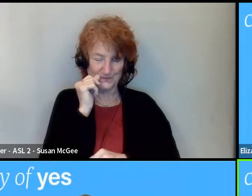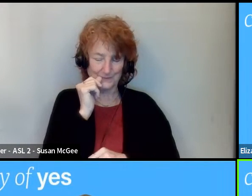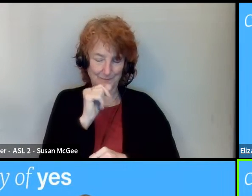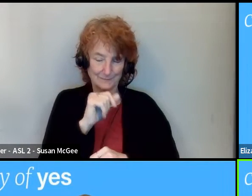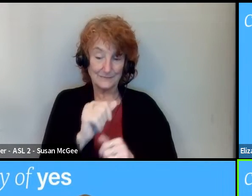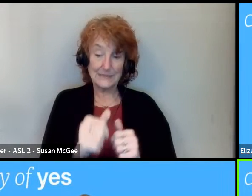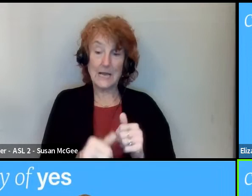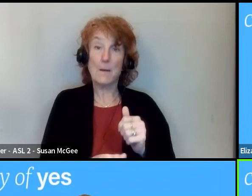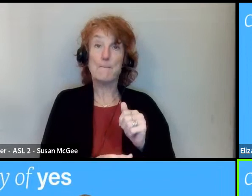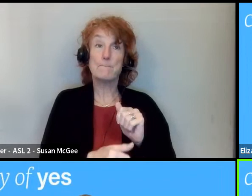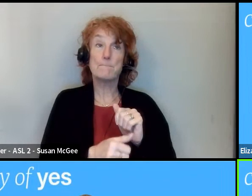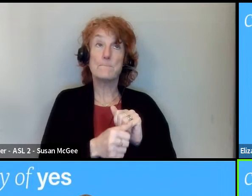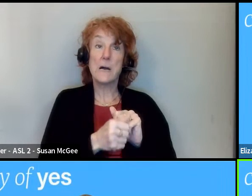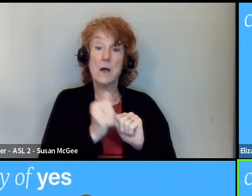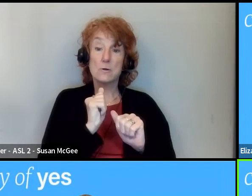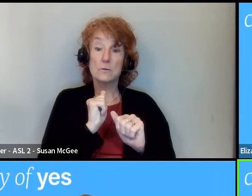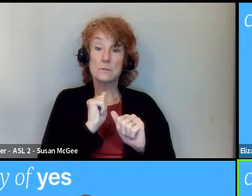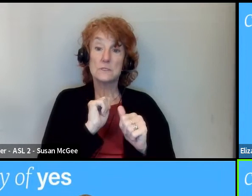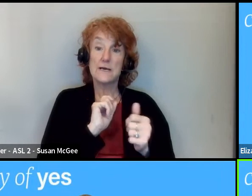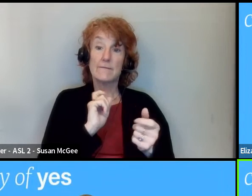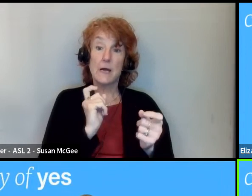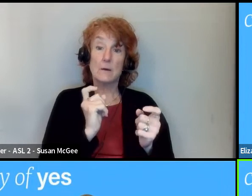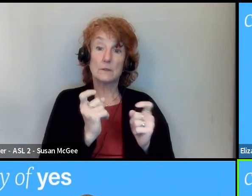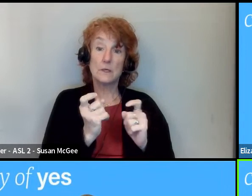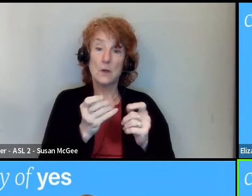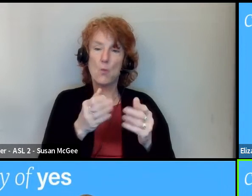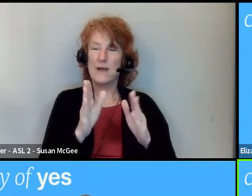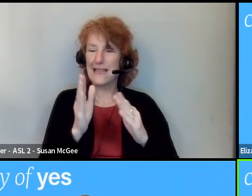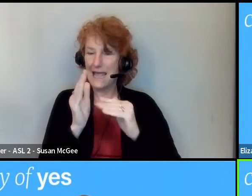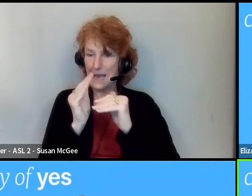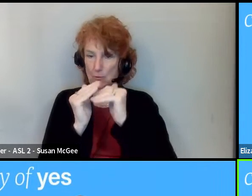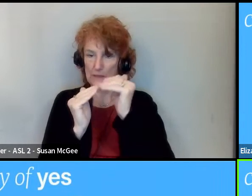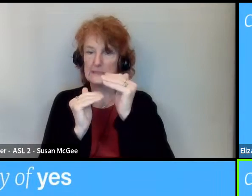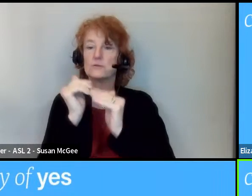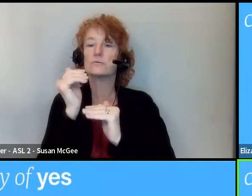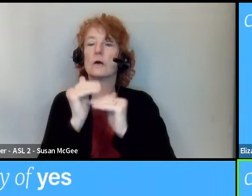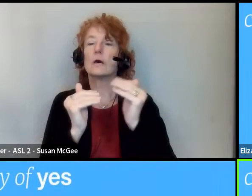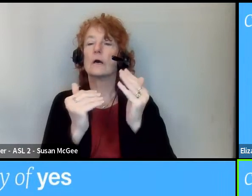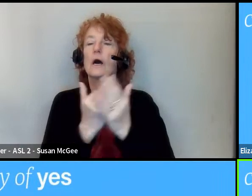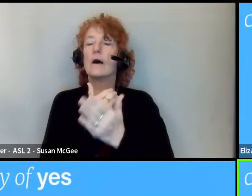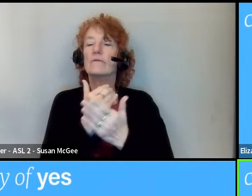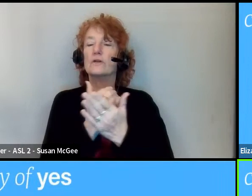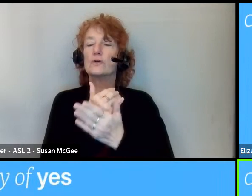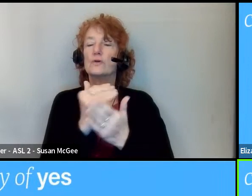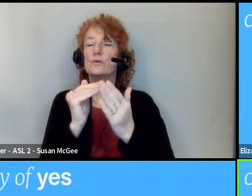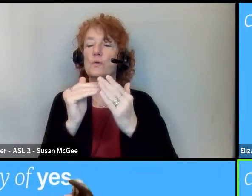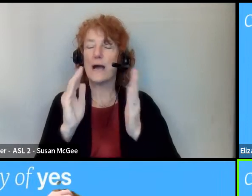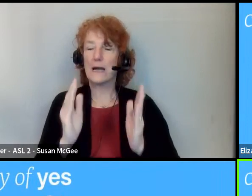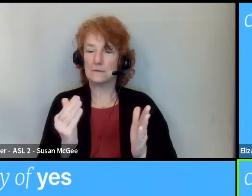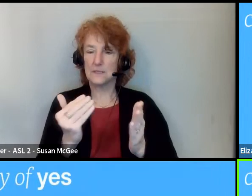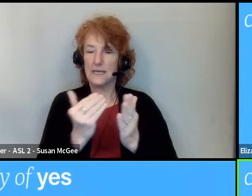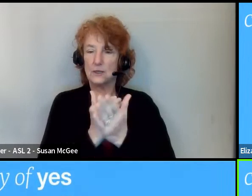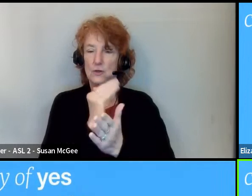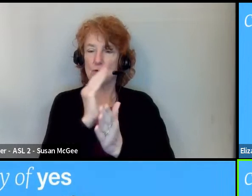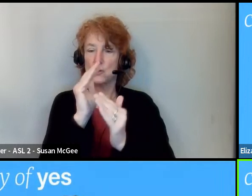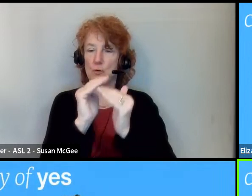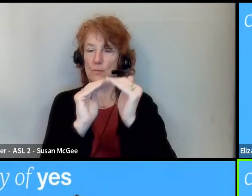primarily the changes that we're talking about would enable construction of new housing in new buildings. That